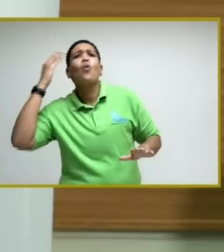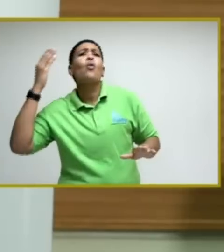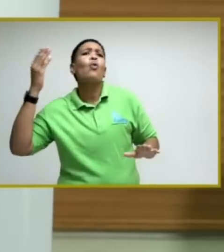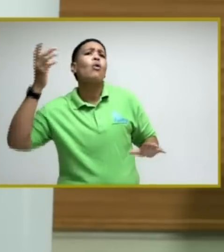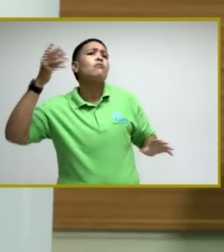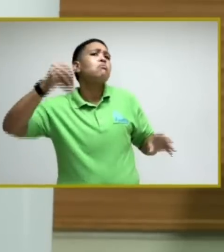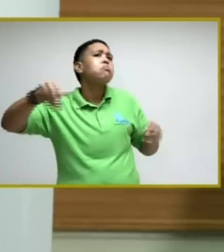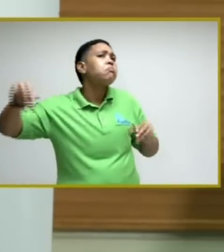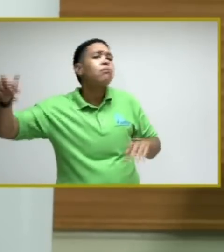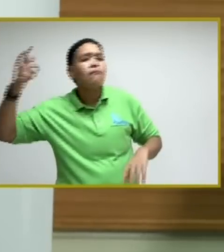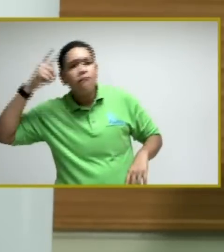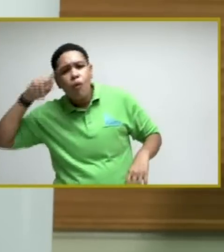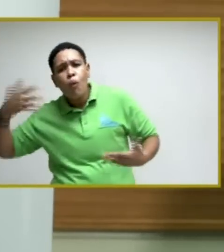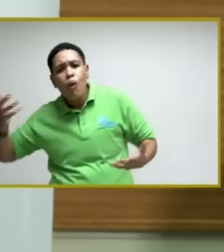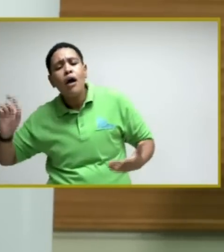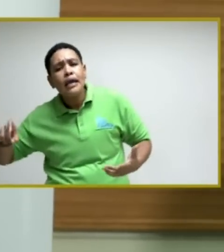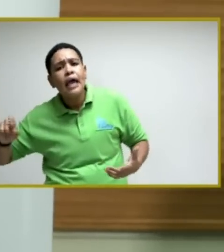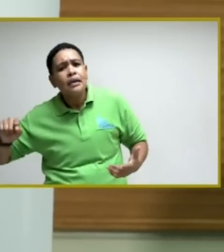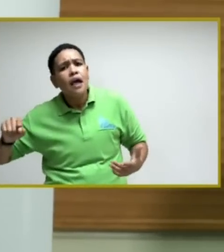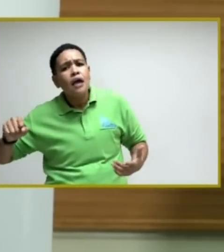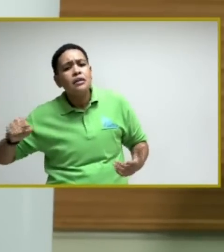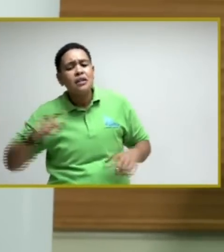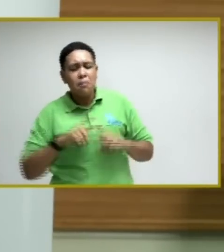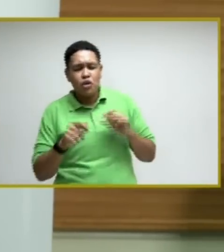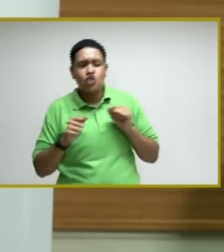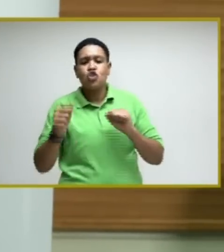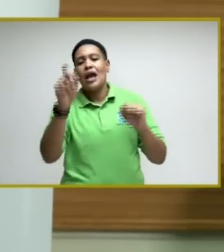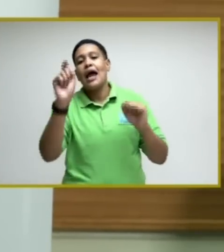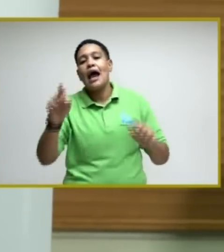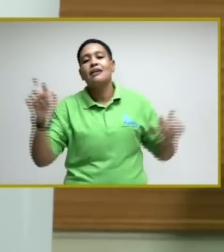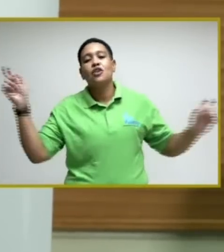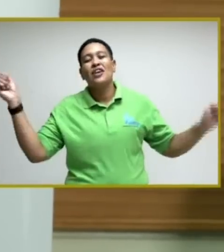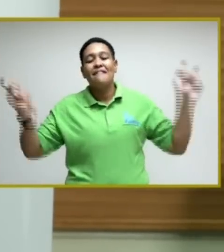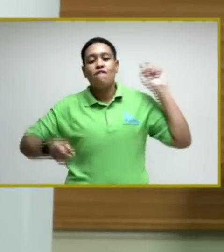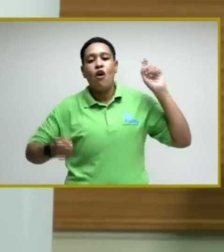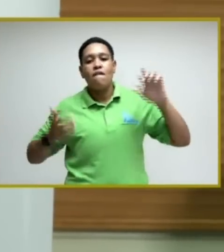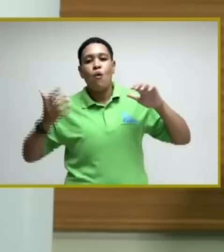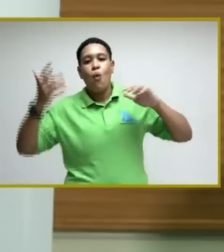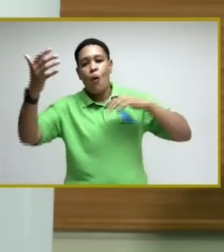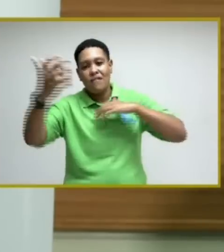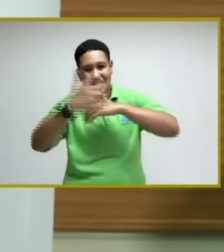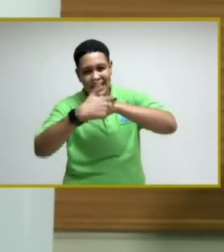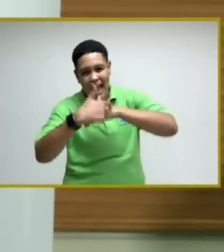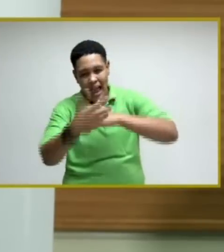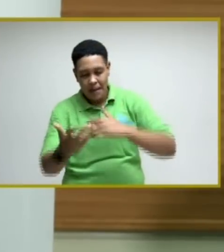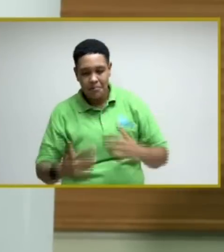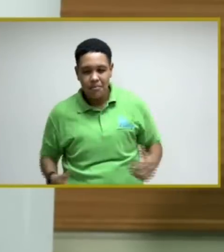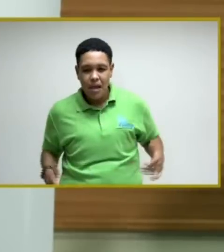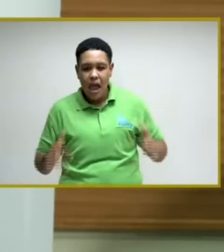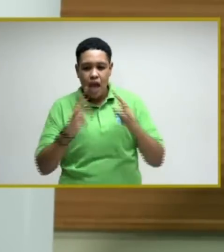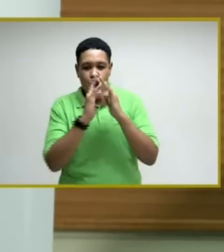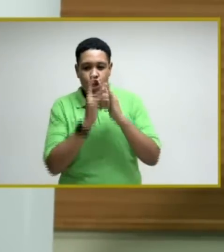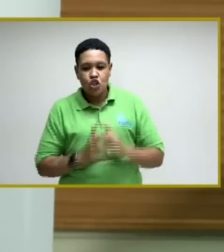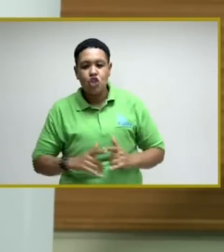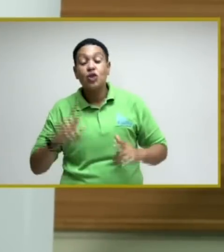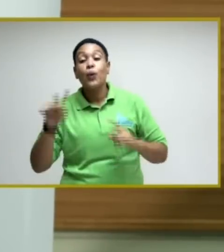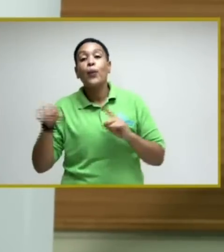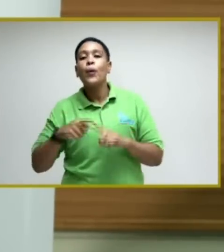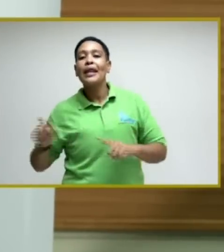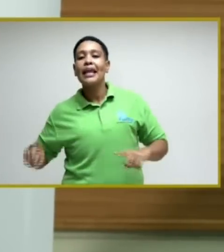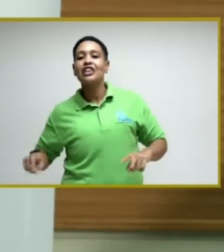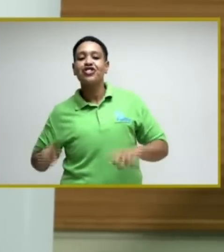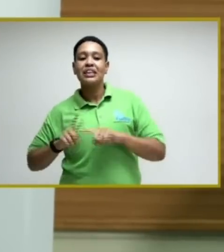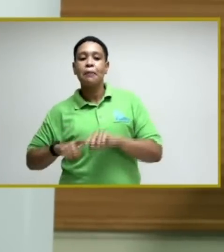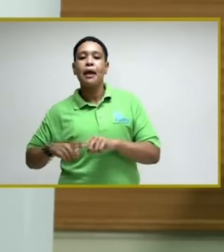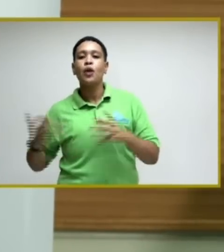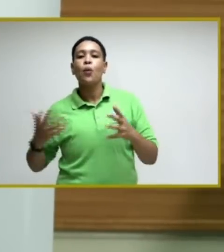saying, but the strategy has to evolve over time and adjusted as necessary depending